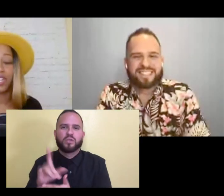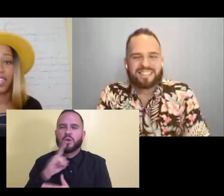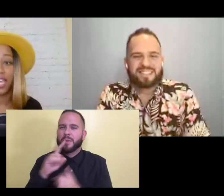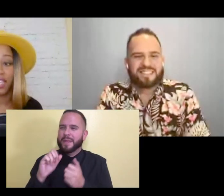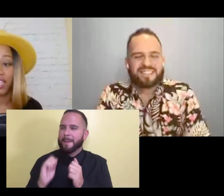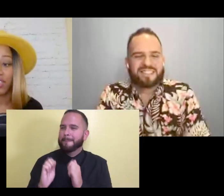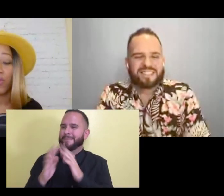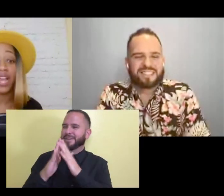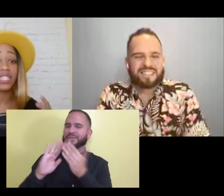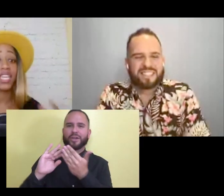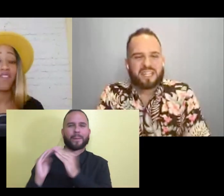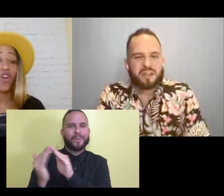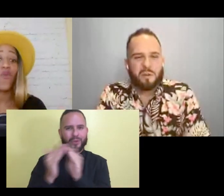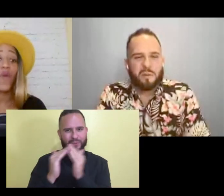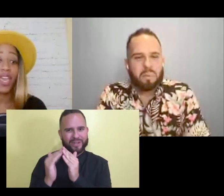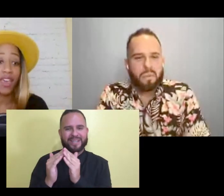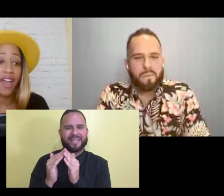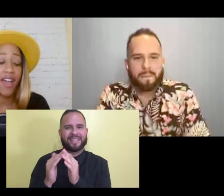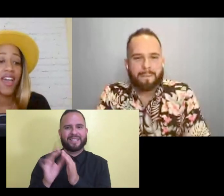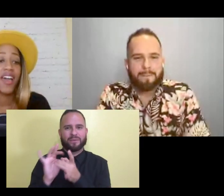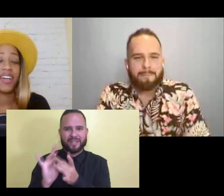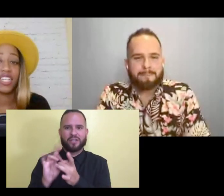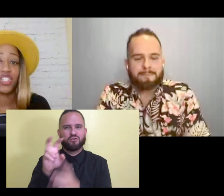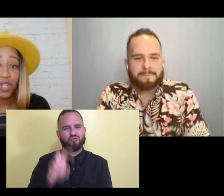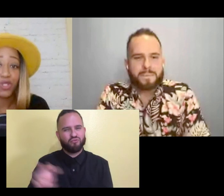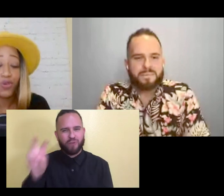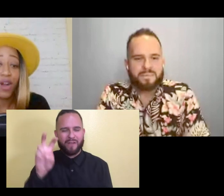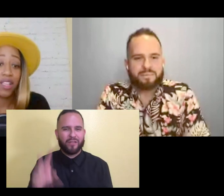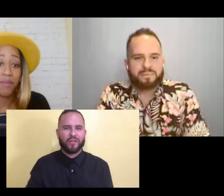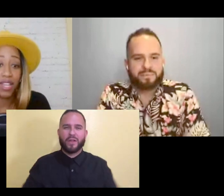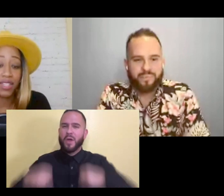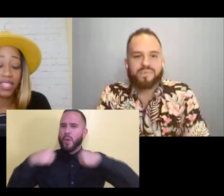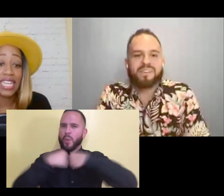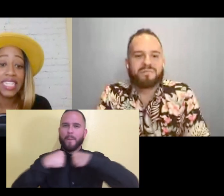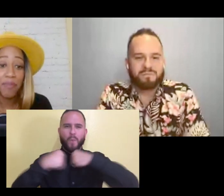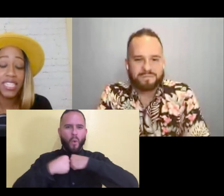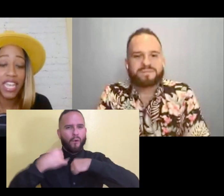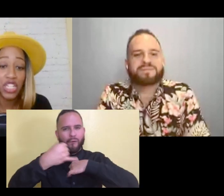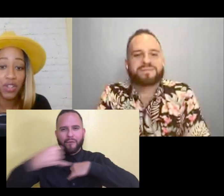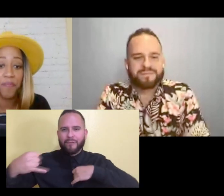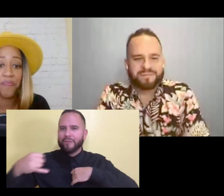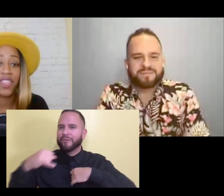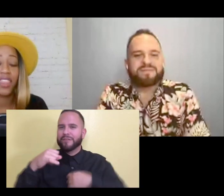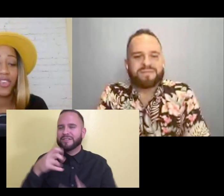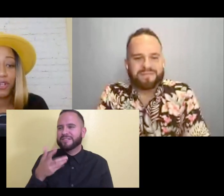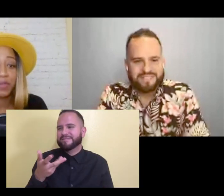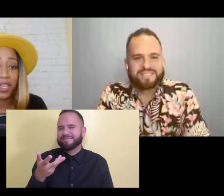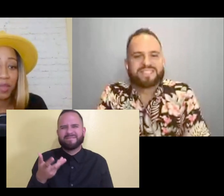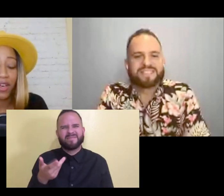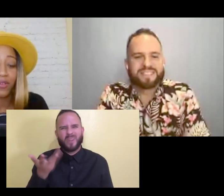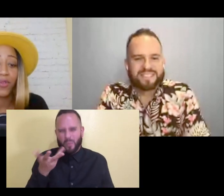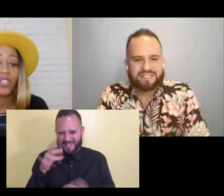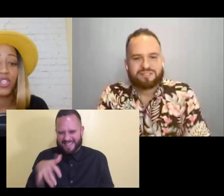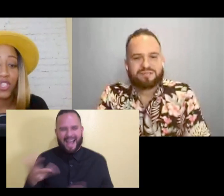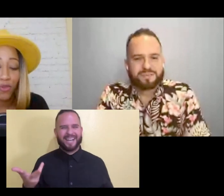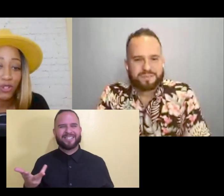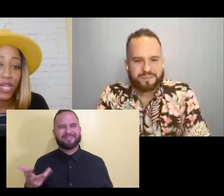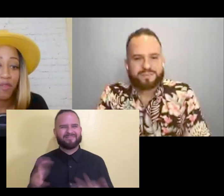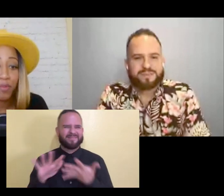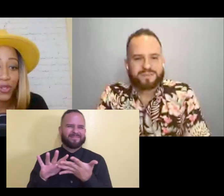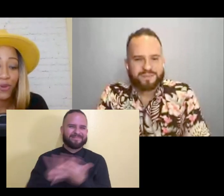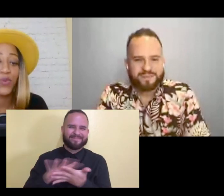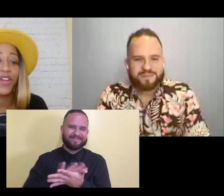that you shared that. And, we're actually giving away a trip to Guatemala. That same exact trip that you were speaking about, the